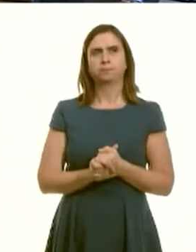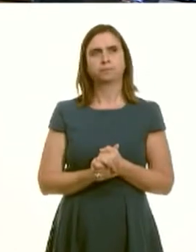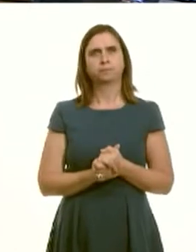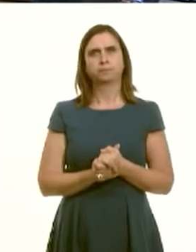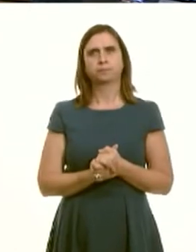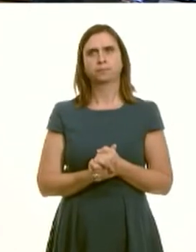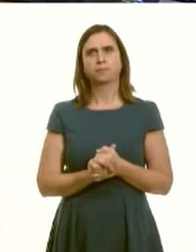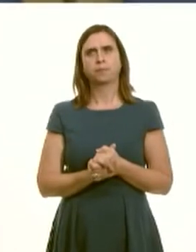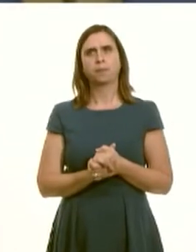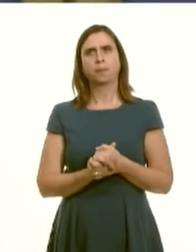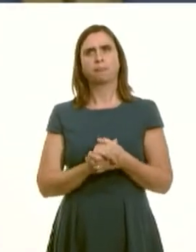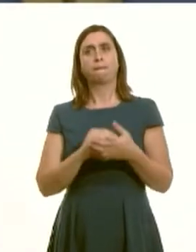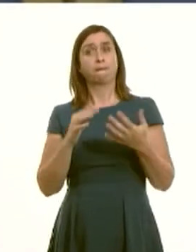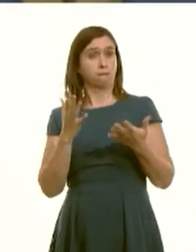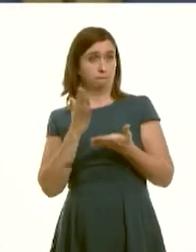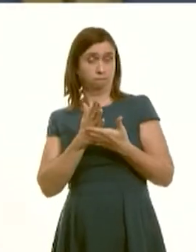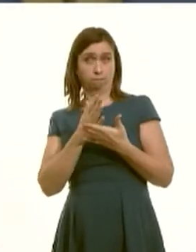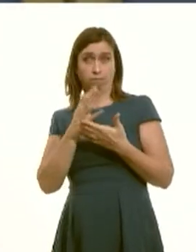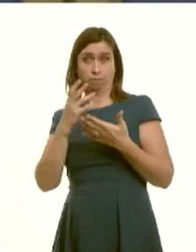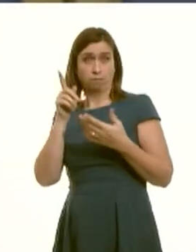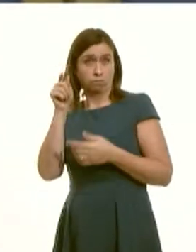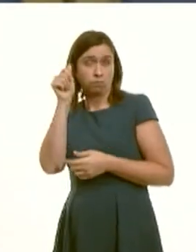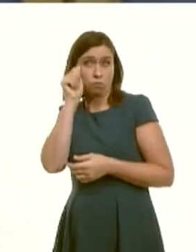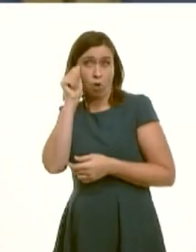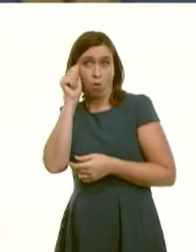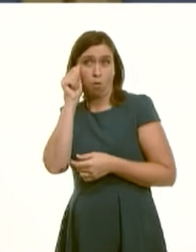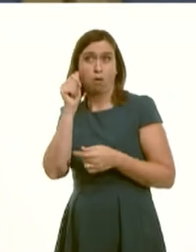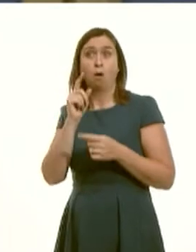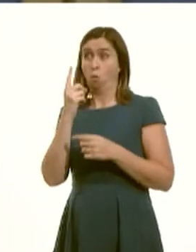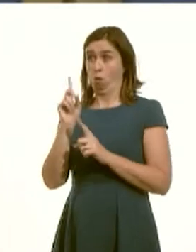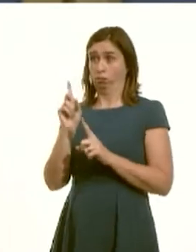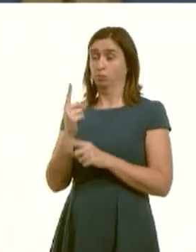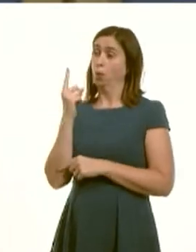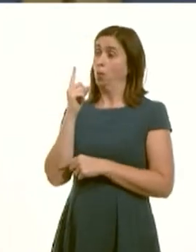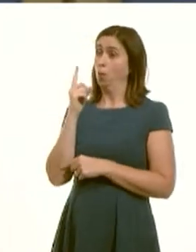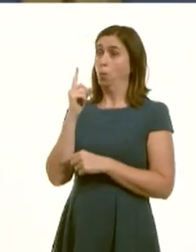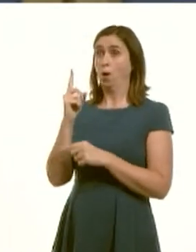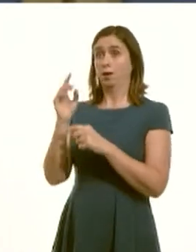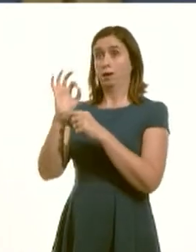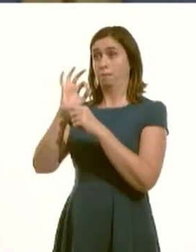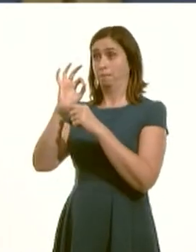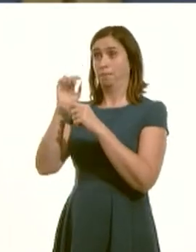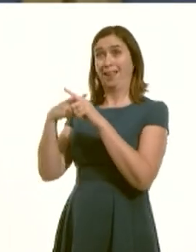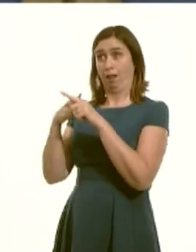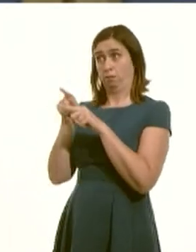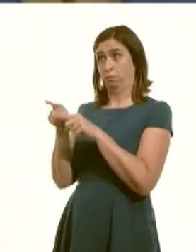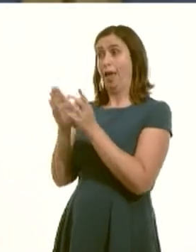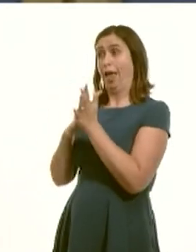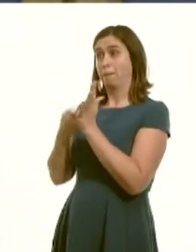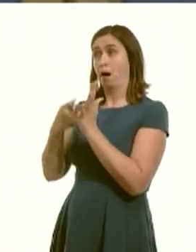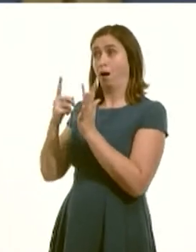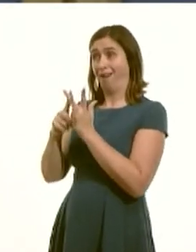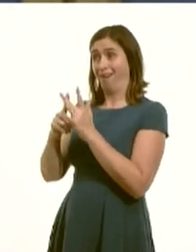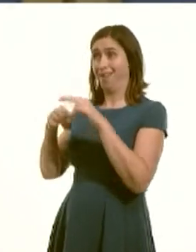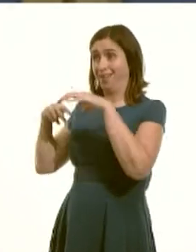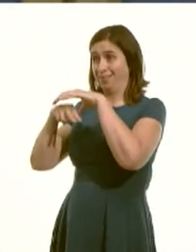increased everywhere, and surely you won't deny the facts. 1% waited over 6 weeks for an MRI